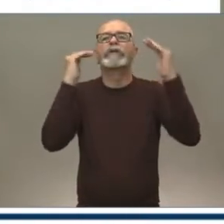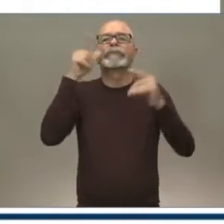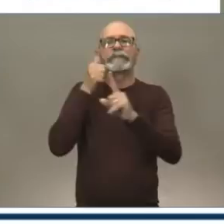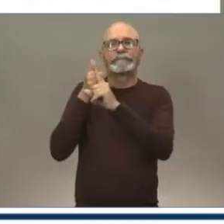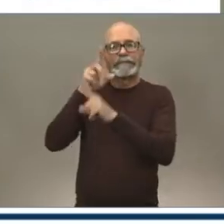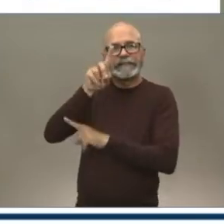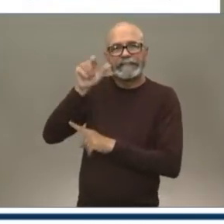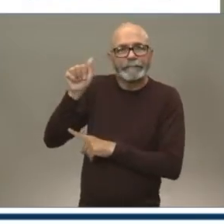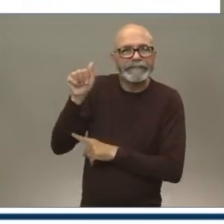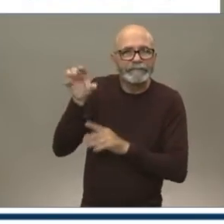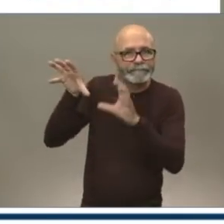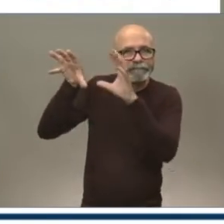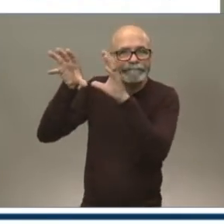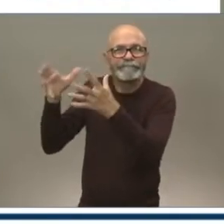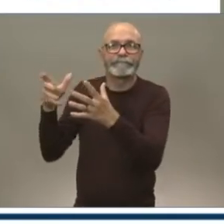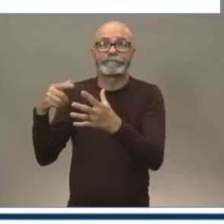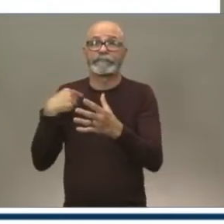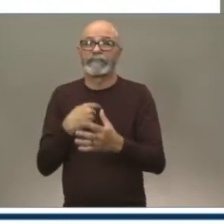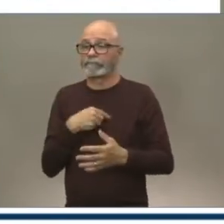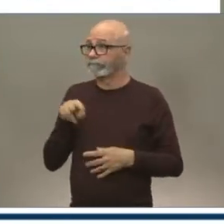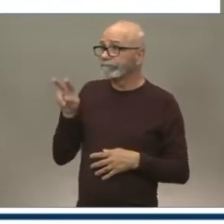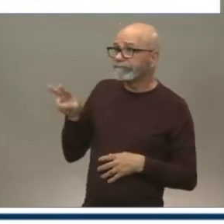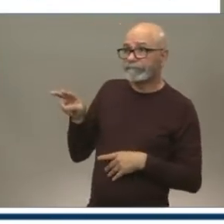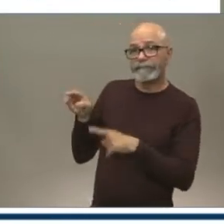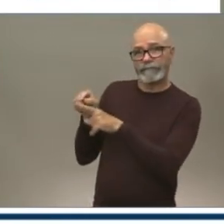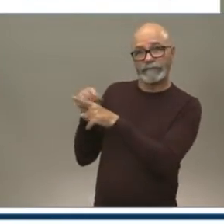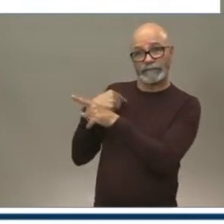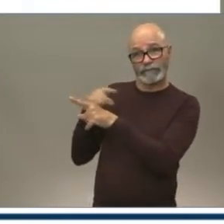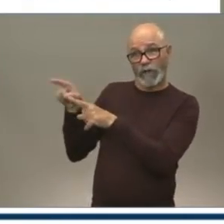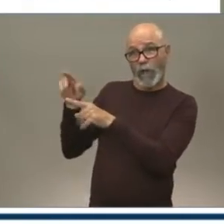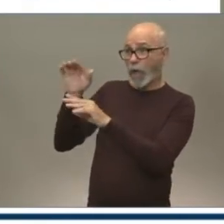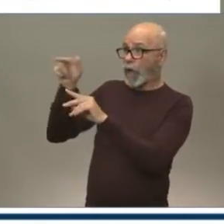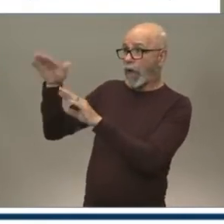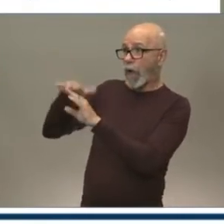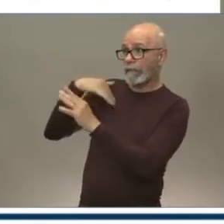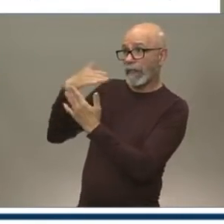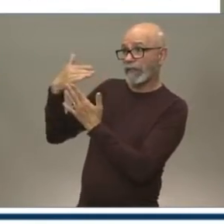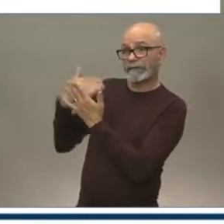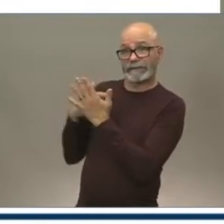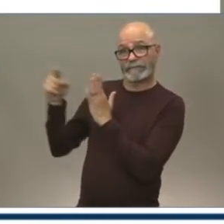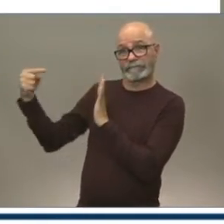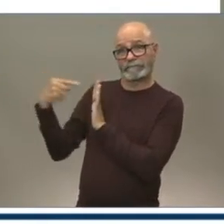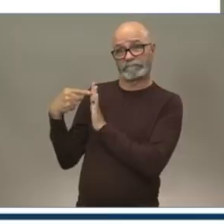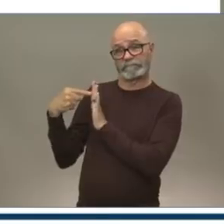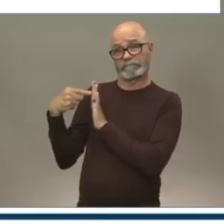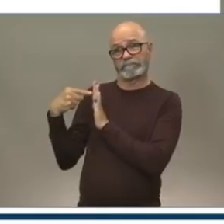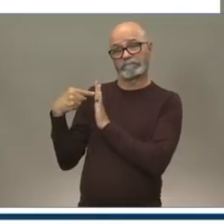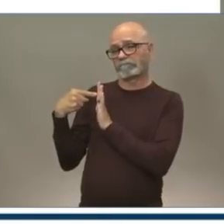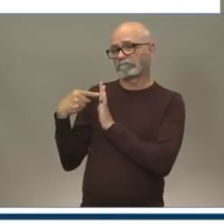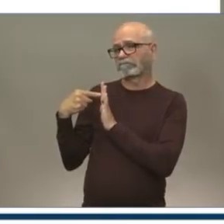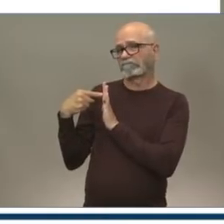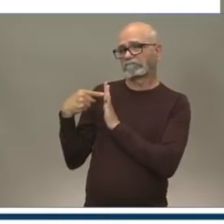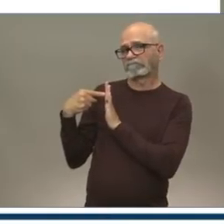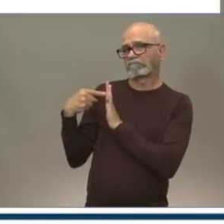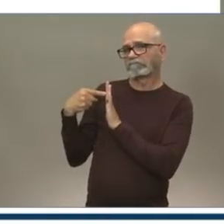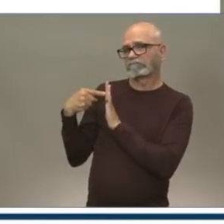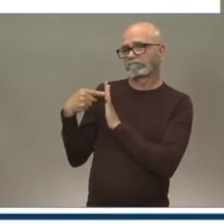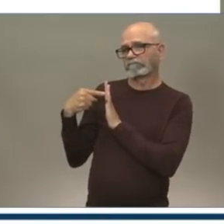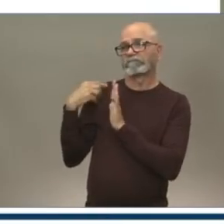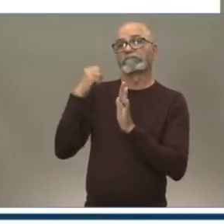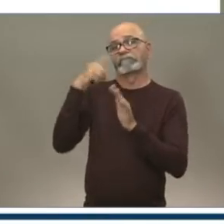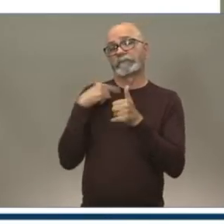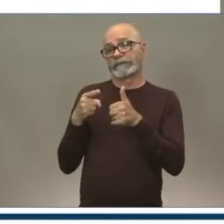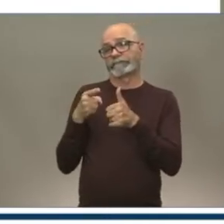list on the so-called phase 2 list. On that list, we had 3 specific groups. We had rotational workers, long-distance